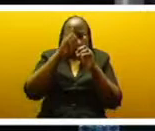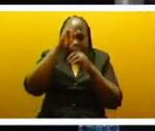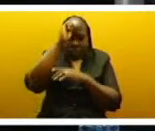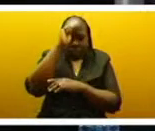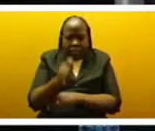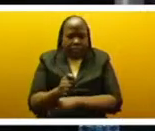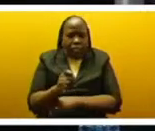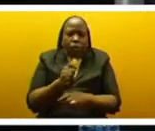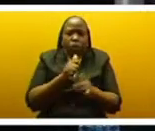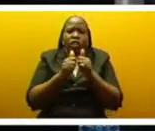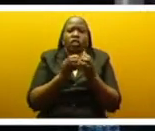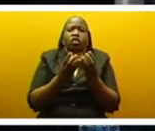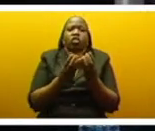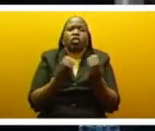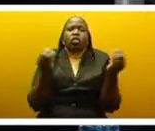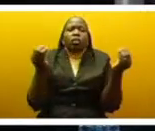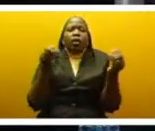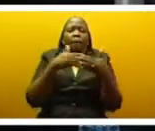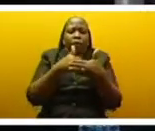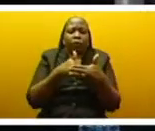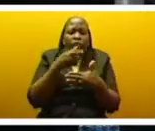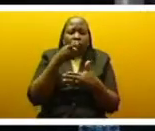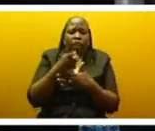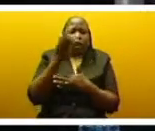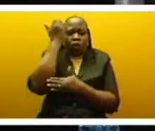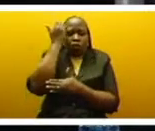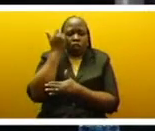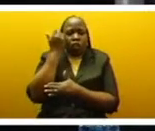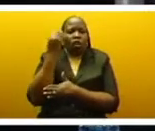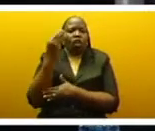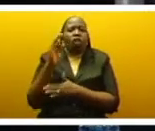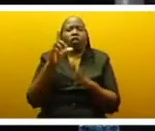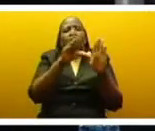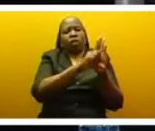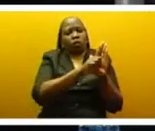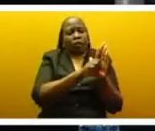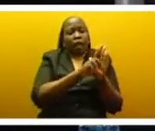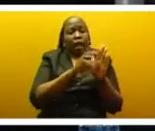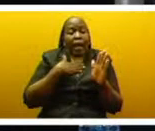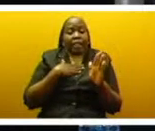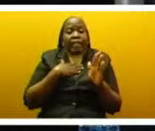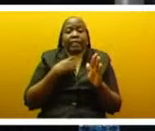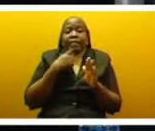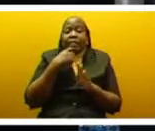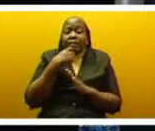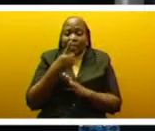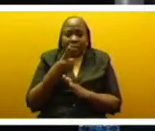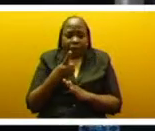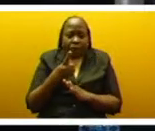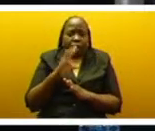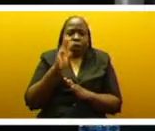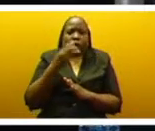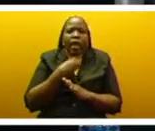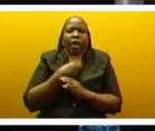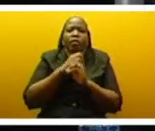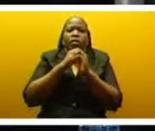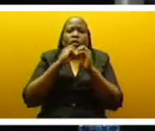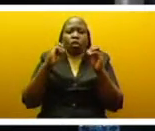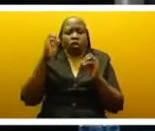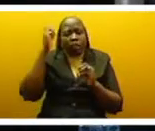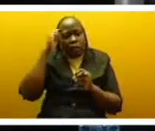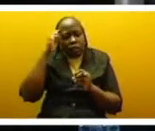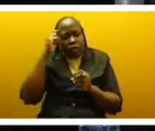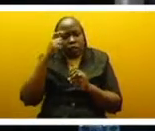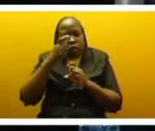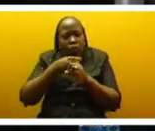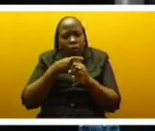be resolved before the courts of law. We reiterate as we conclude that there is no doubt from the architecture of